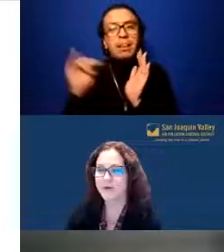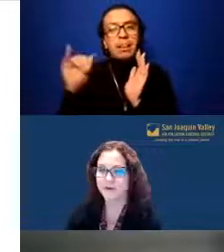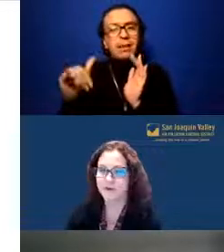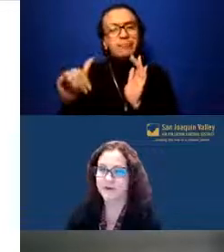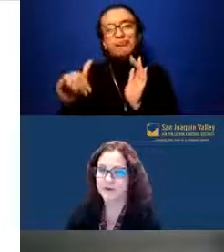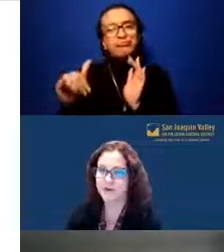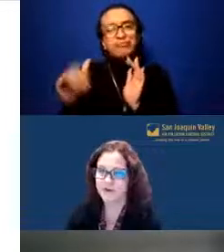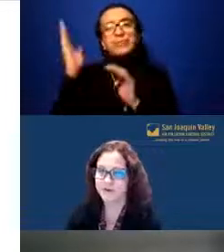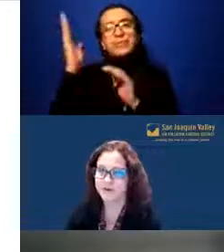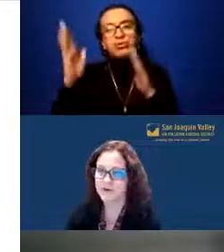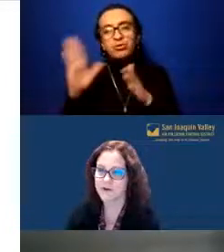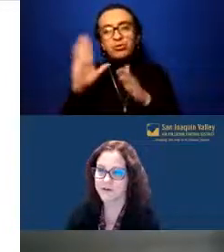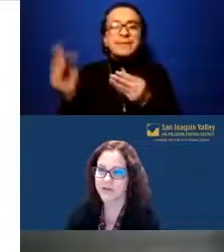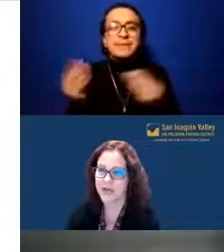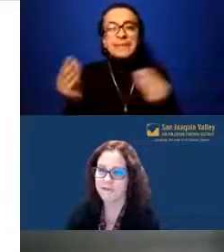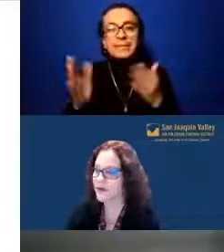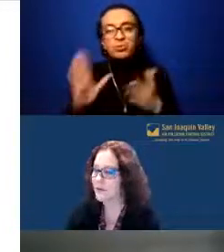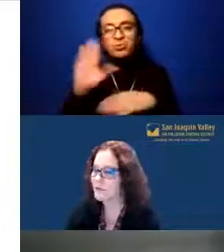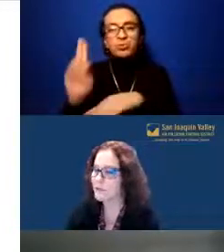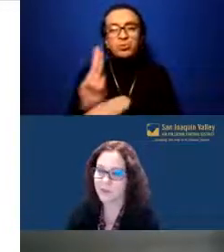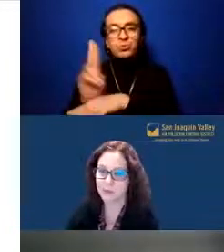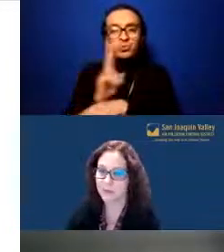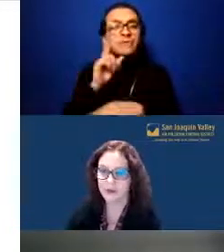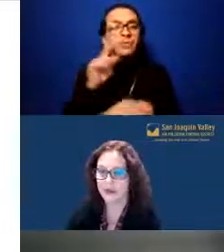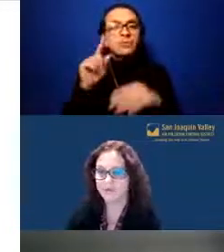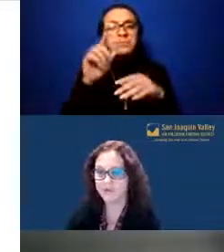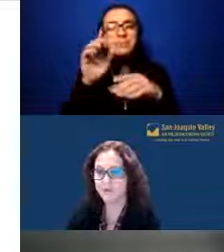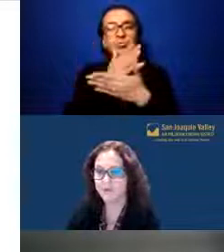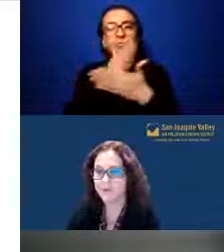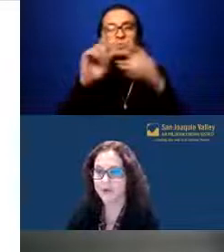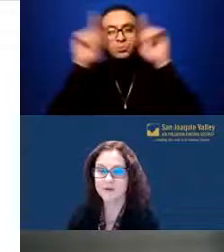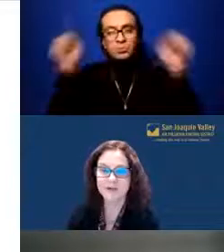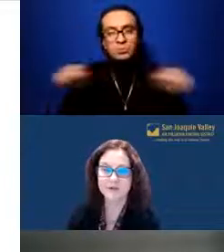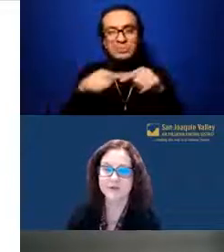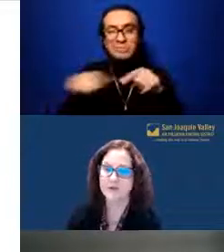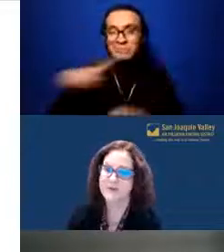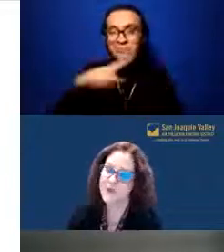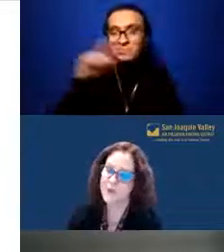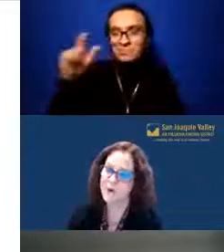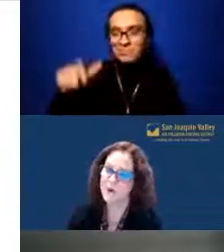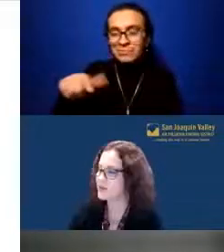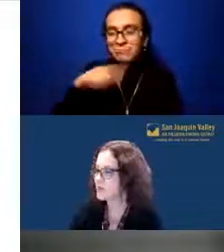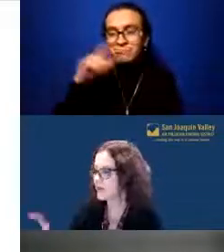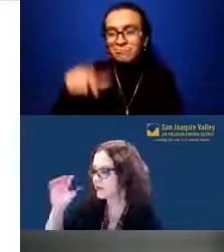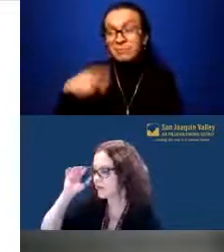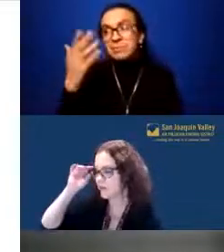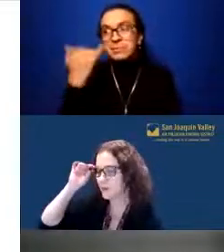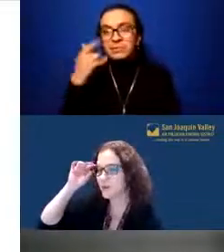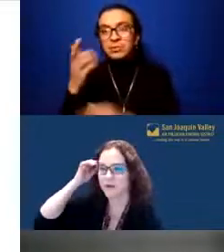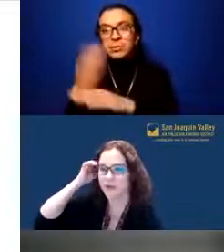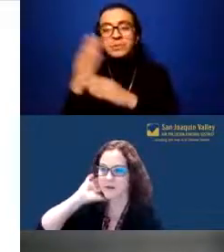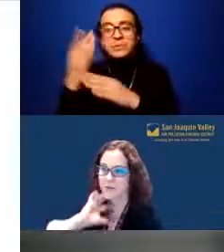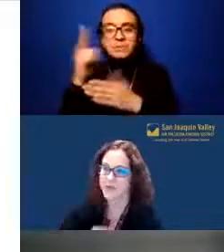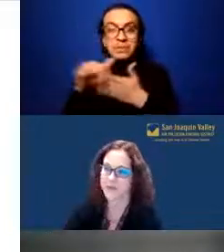only presenters and our facilitators use that. You really wouldn't have a need probably ever to use it unless you were maybe sharing something that